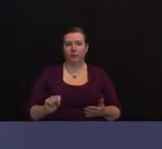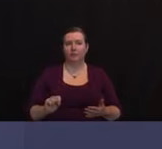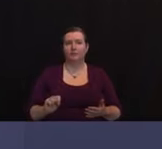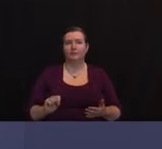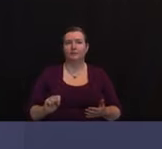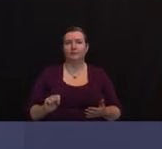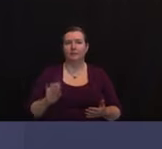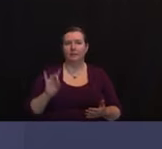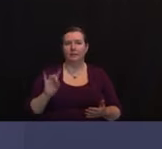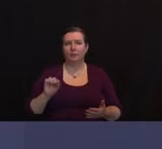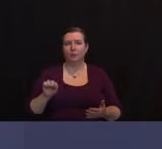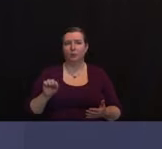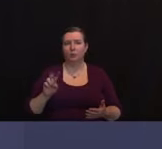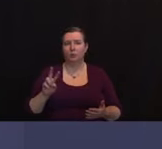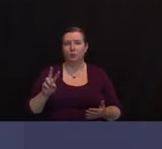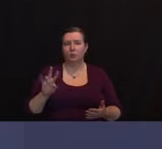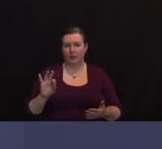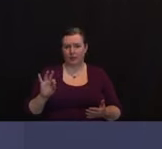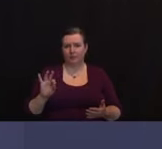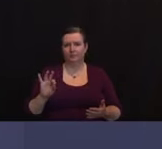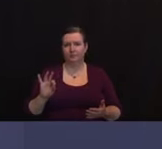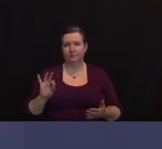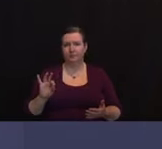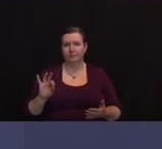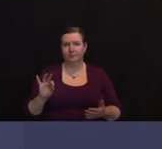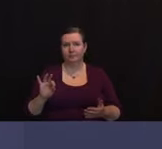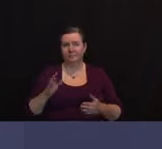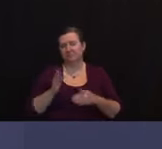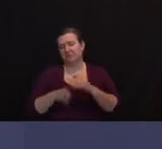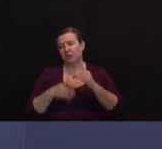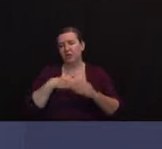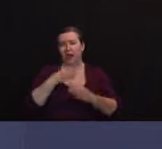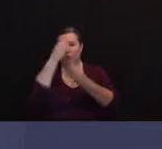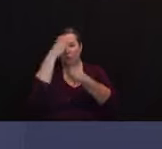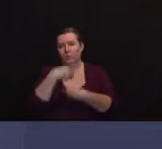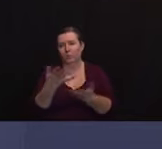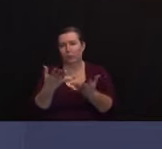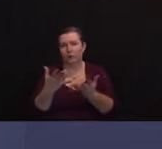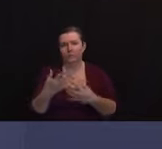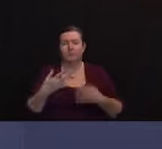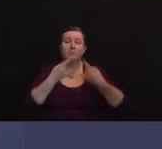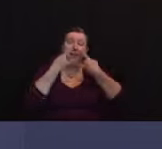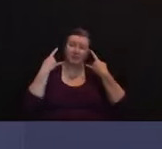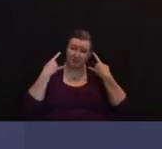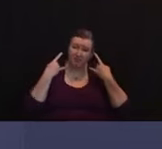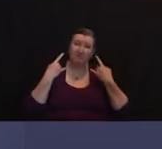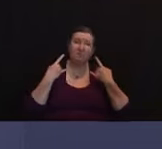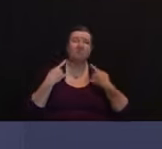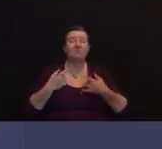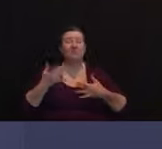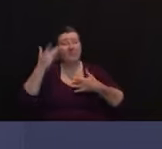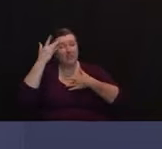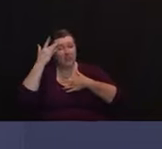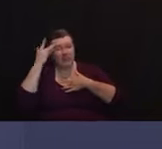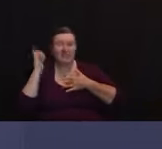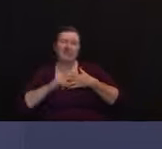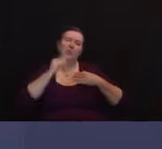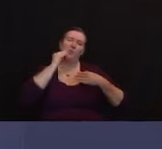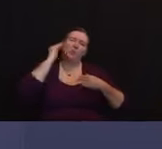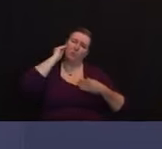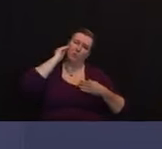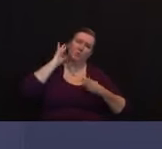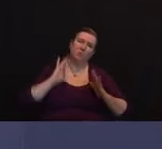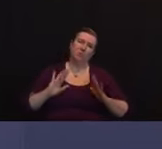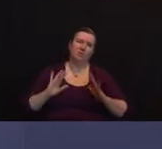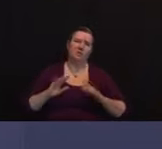report. Stay safe, continue to mask up, socially distance, stay home when you're sick, get tested, and remember, for each other and for